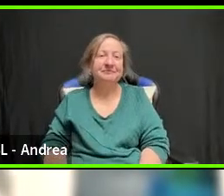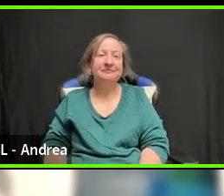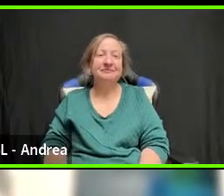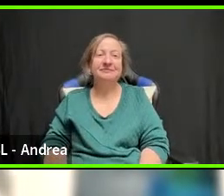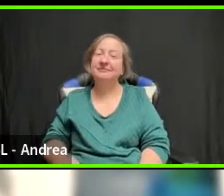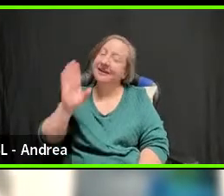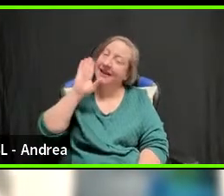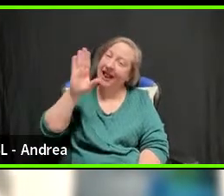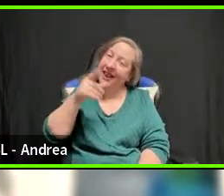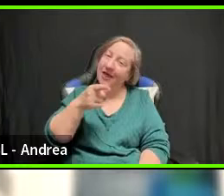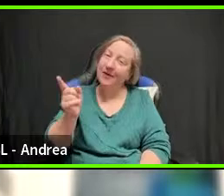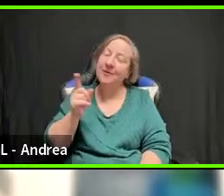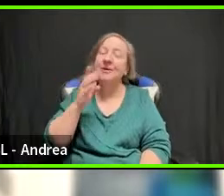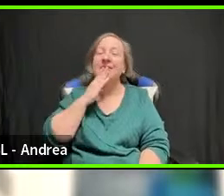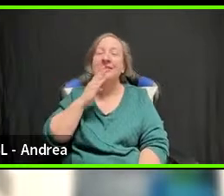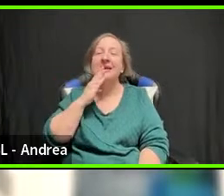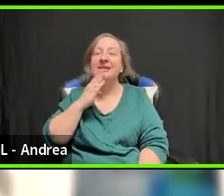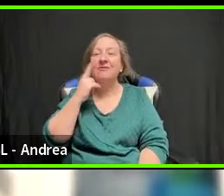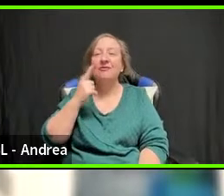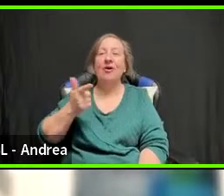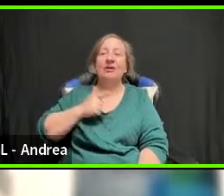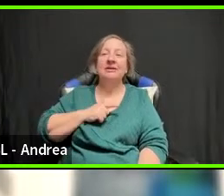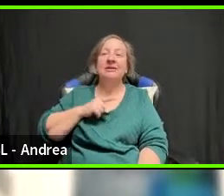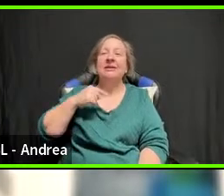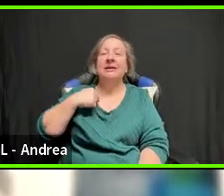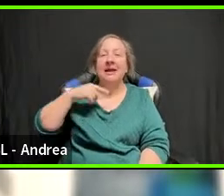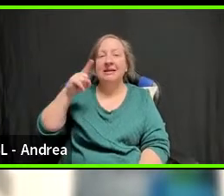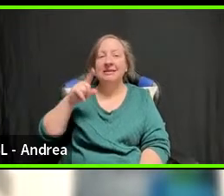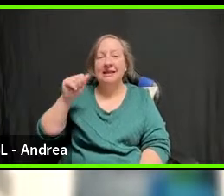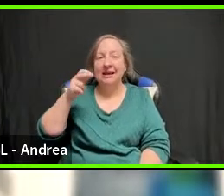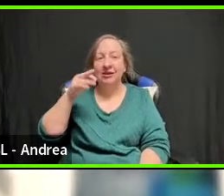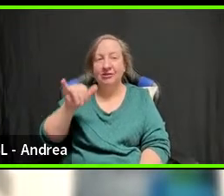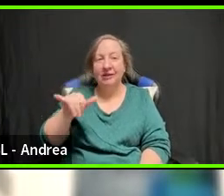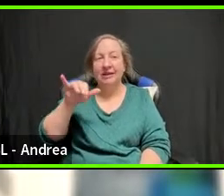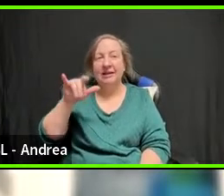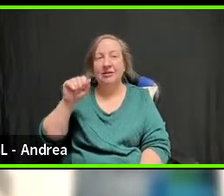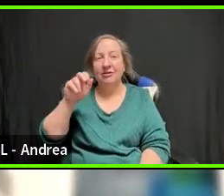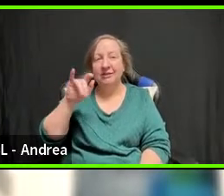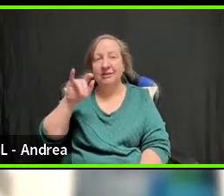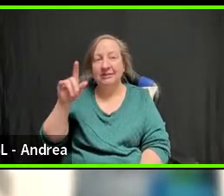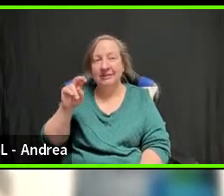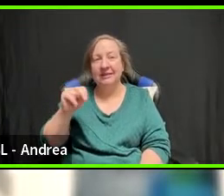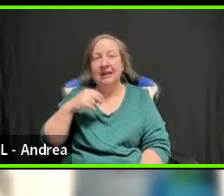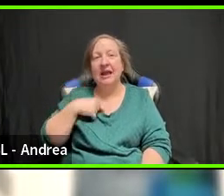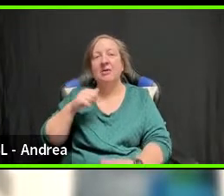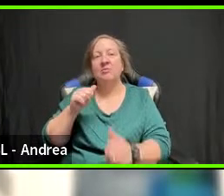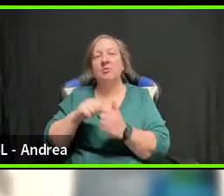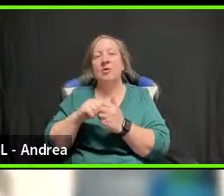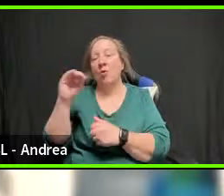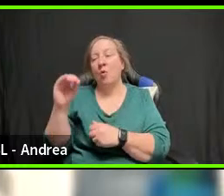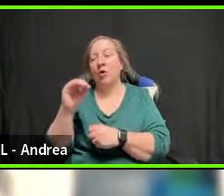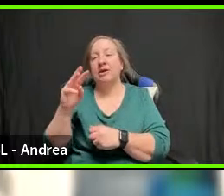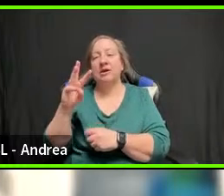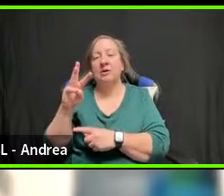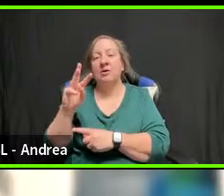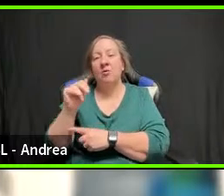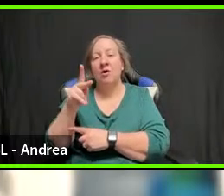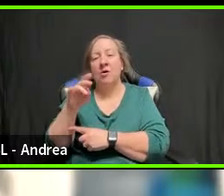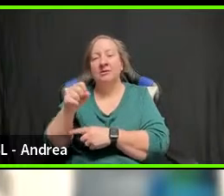Hi, folks. Thank you for the pass there, Martha. My name is Zachary Lauritsen. I use he, him pronouns. I'm at Oregon Walks. We do pedestrian